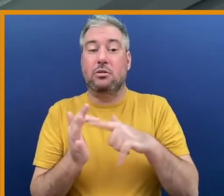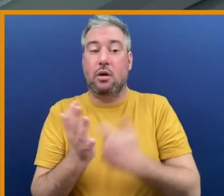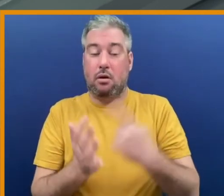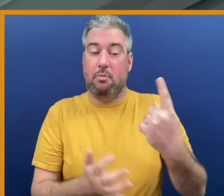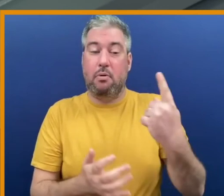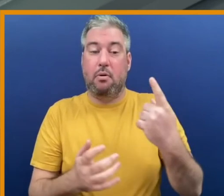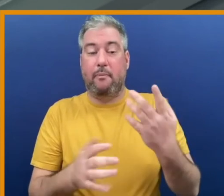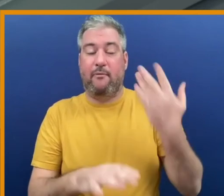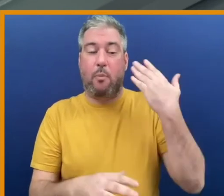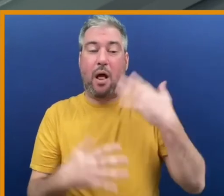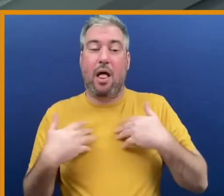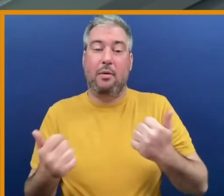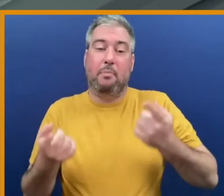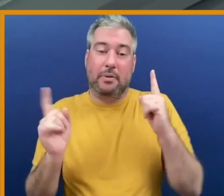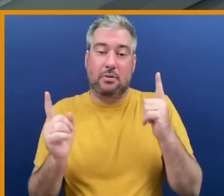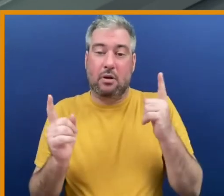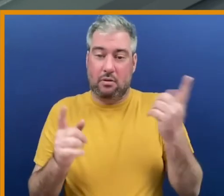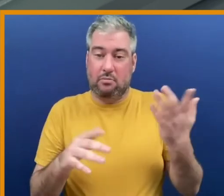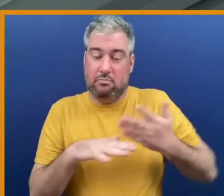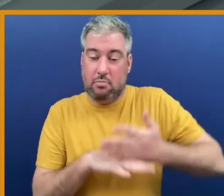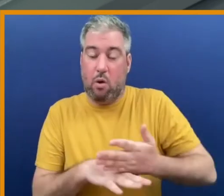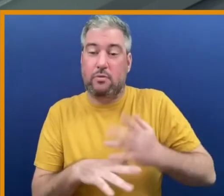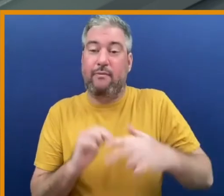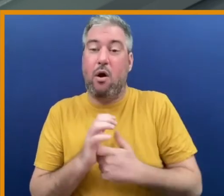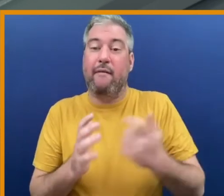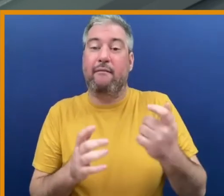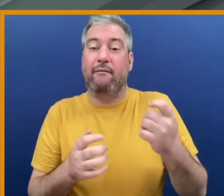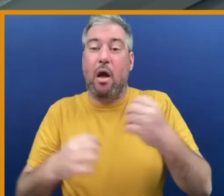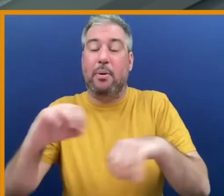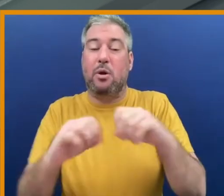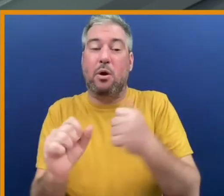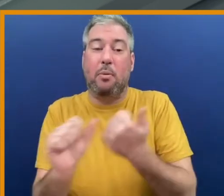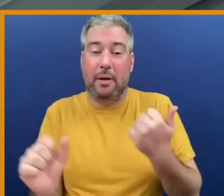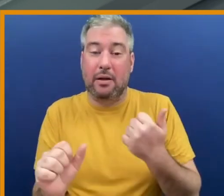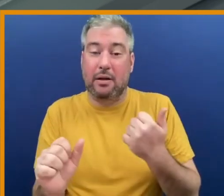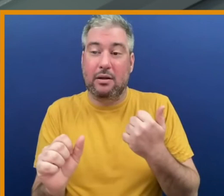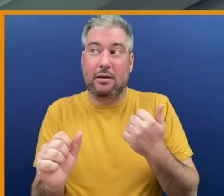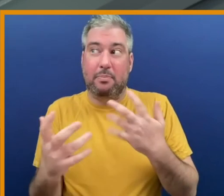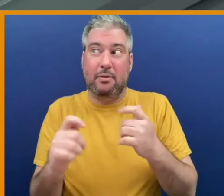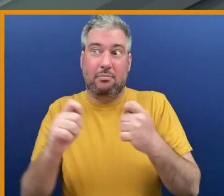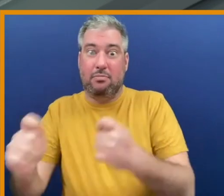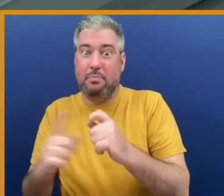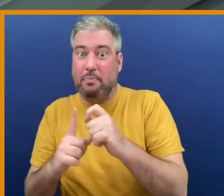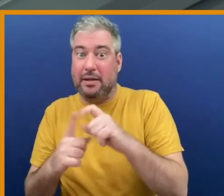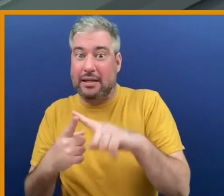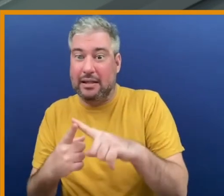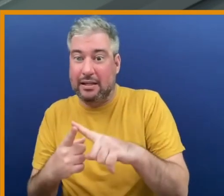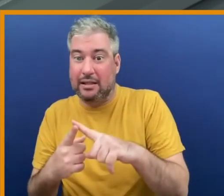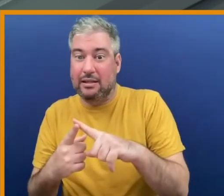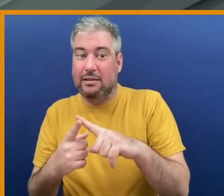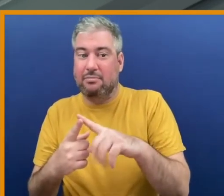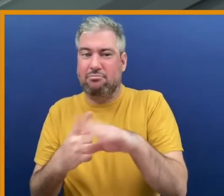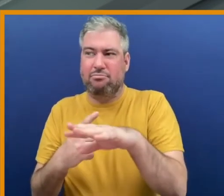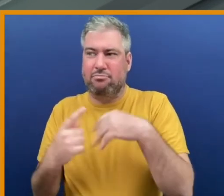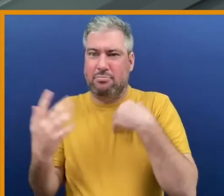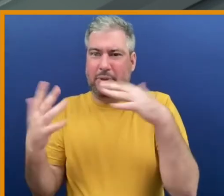And the advisory board and business appointments have raised concerns about this, but the MP has received no sanctions. It's expected that there's going to